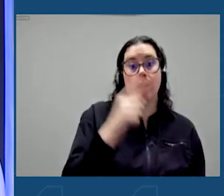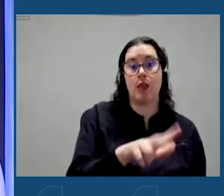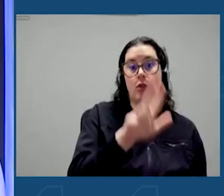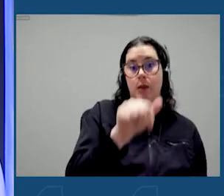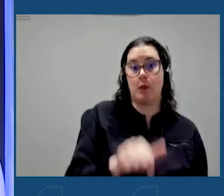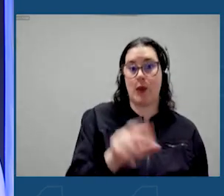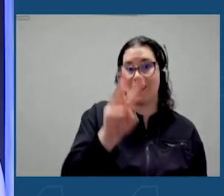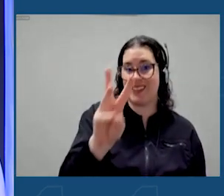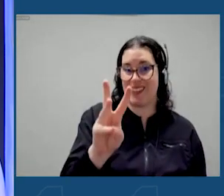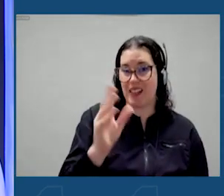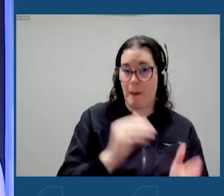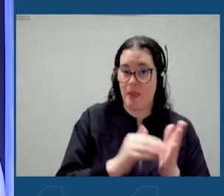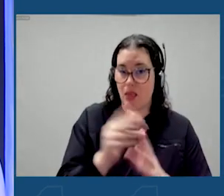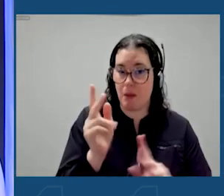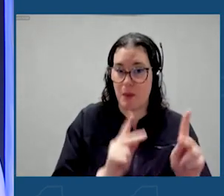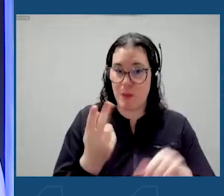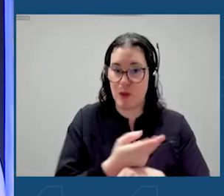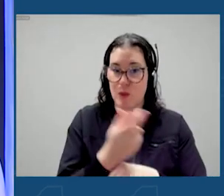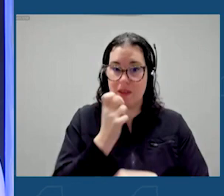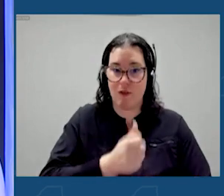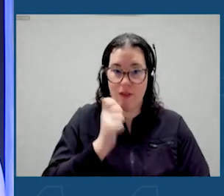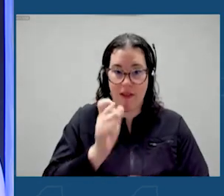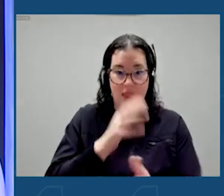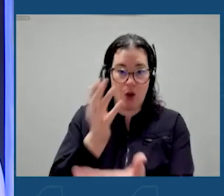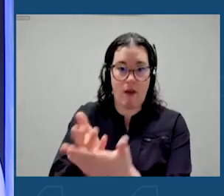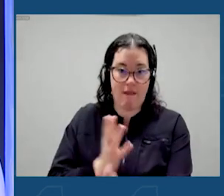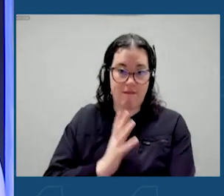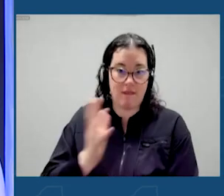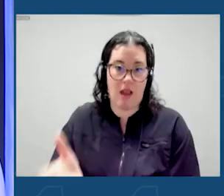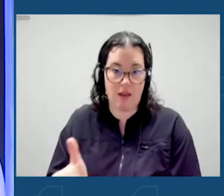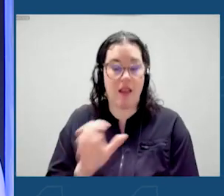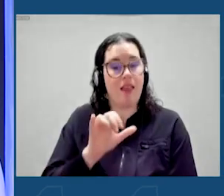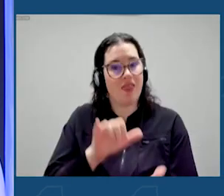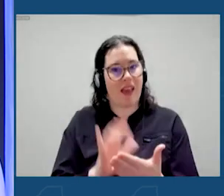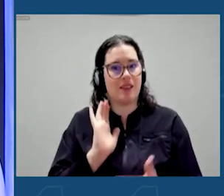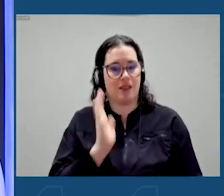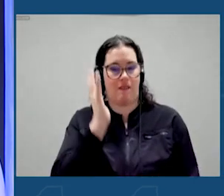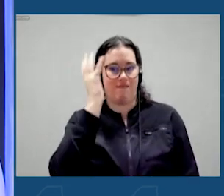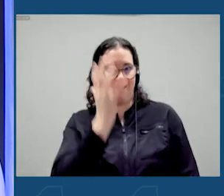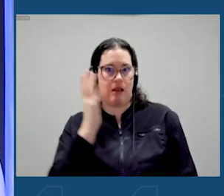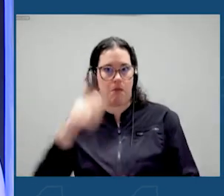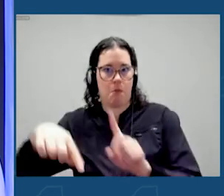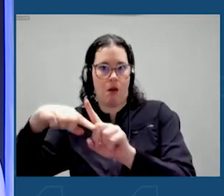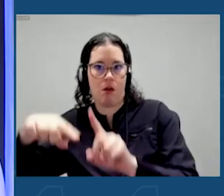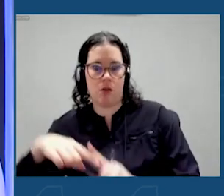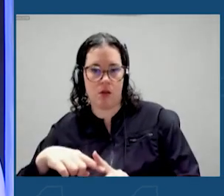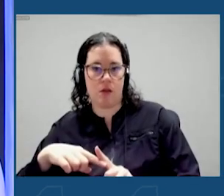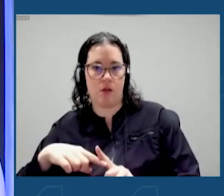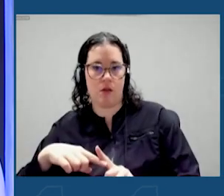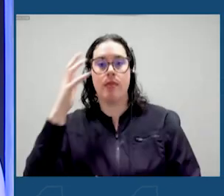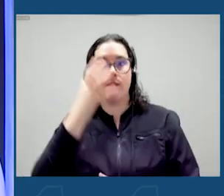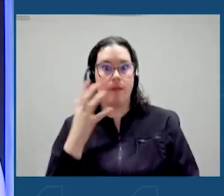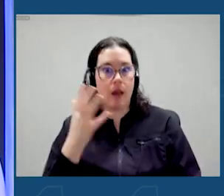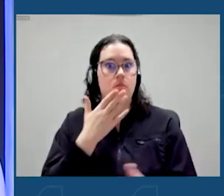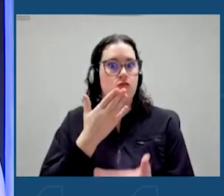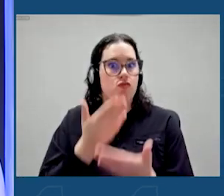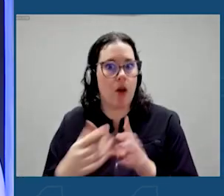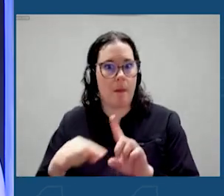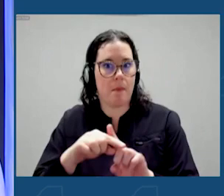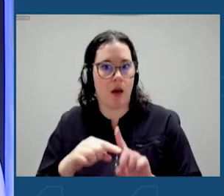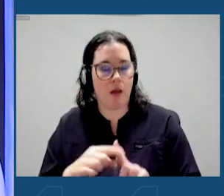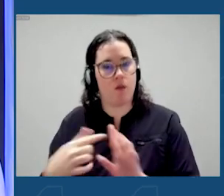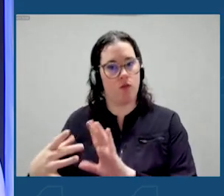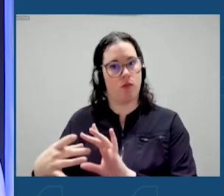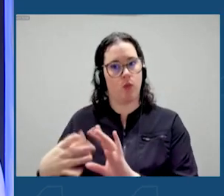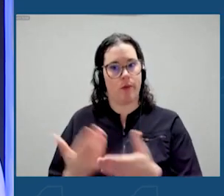system every day and they get to their place of employment. All right, that's our face. Our face is that we're leading the major hotel market. We're number